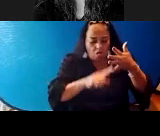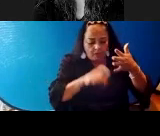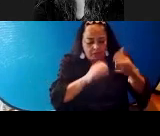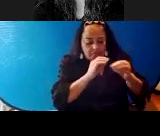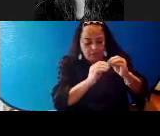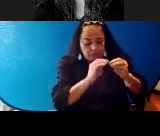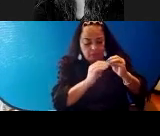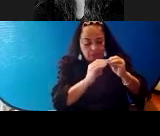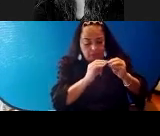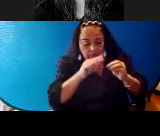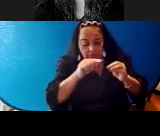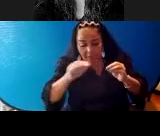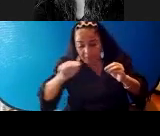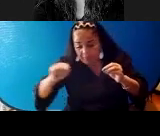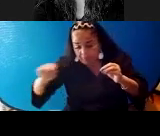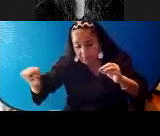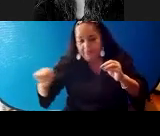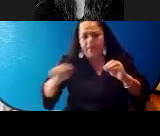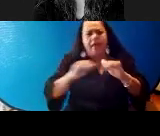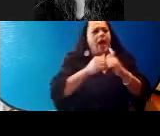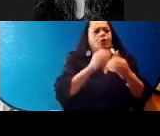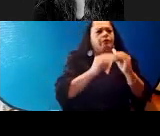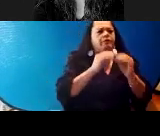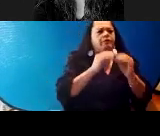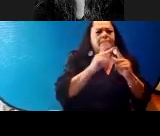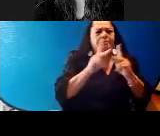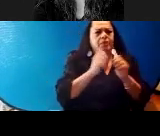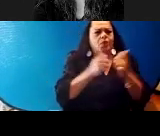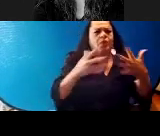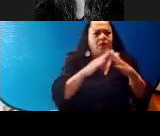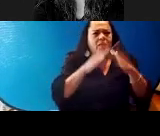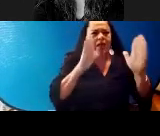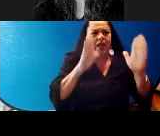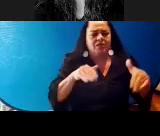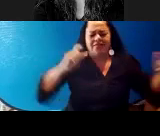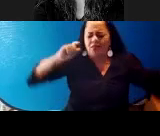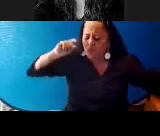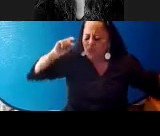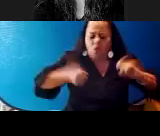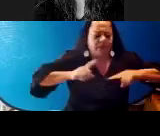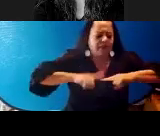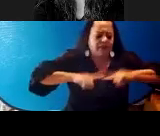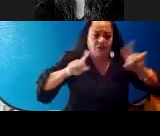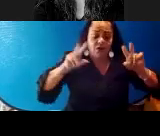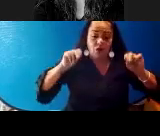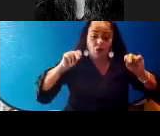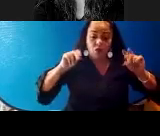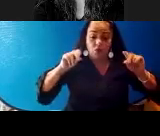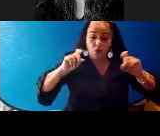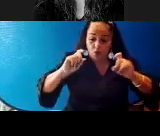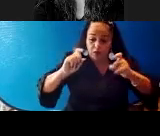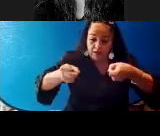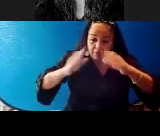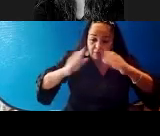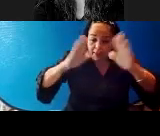order for folks to have housing. And here they took an approach that was radically different. It was, no, we're going to give people housing.